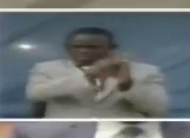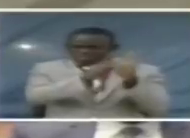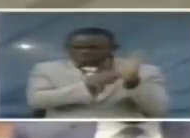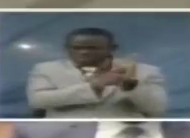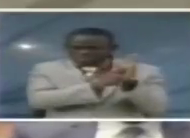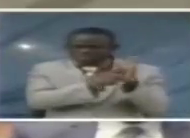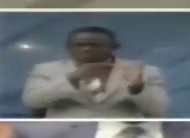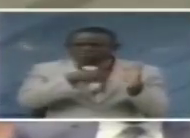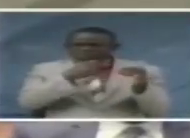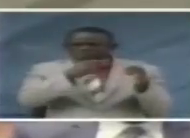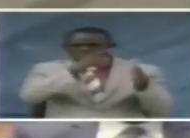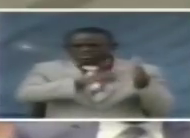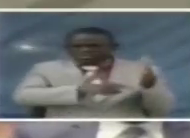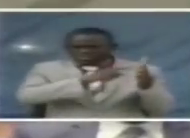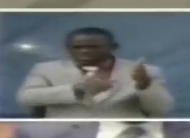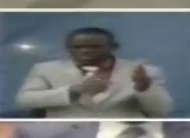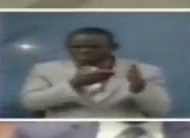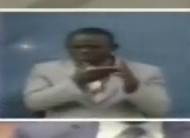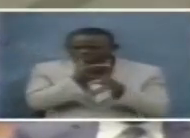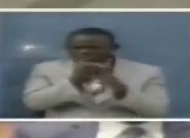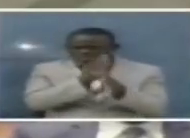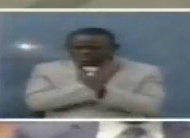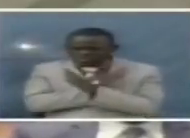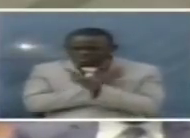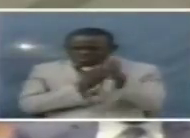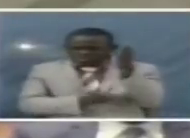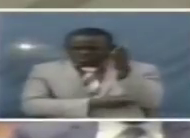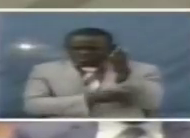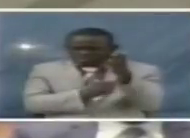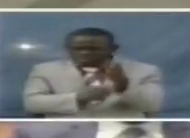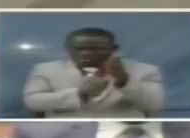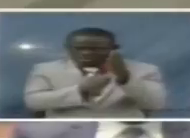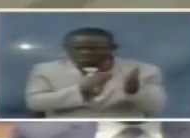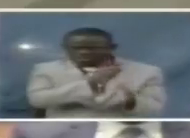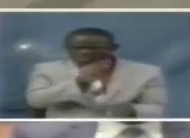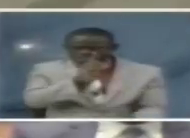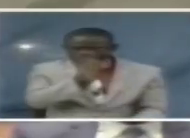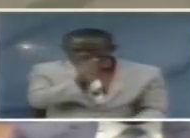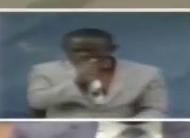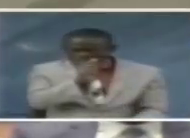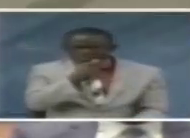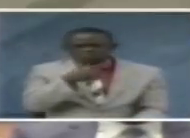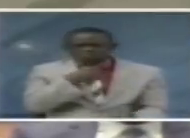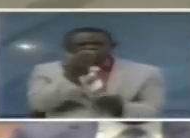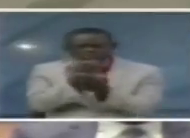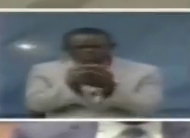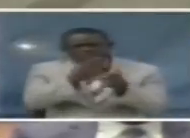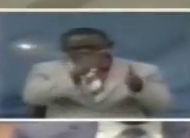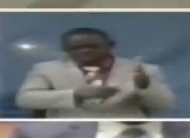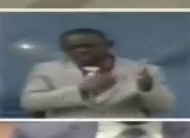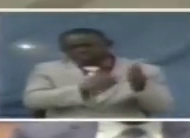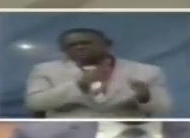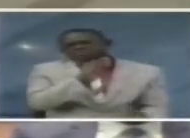income tax holidays that is facilitated through the Zambia Development Agency.